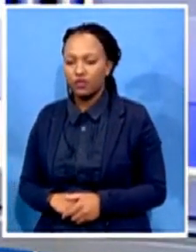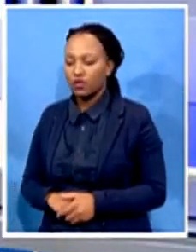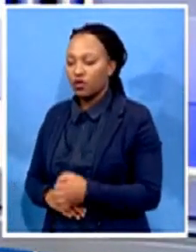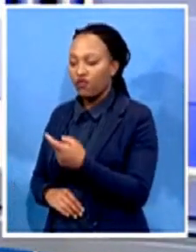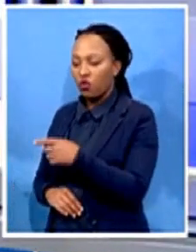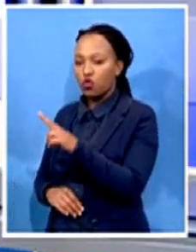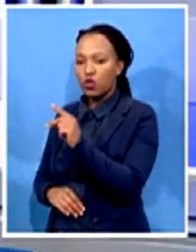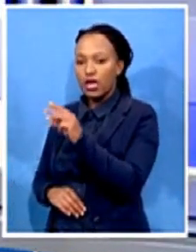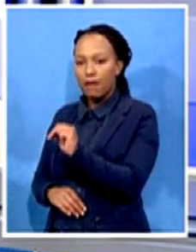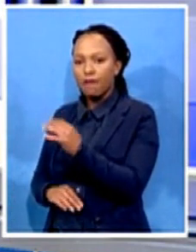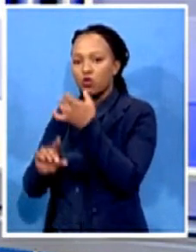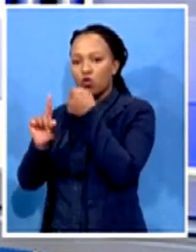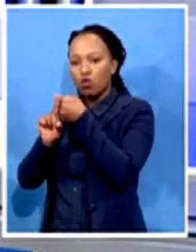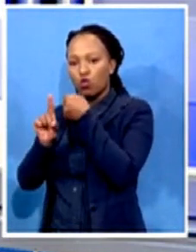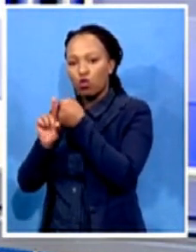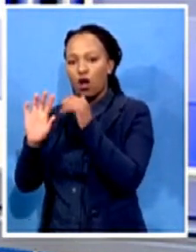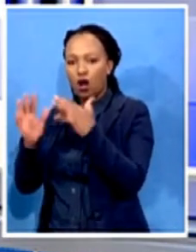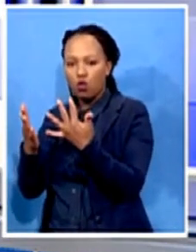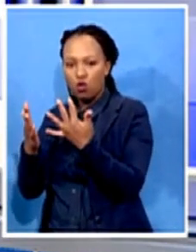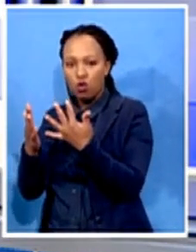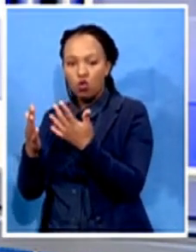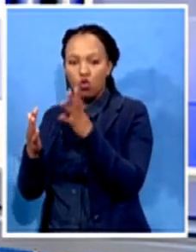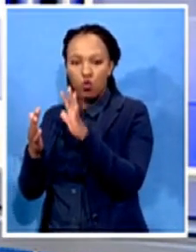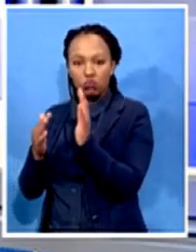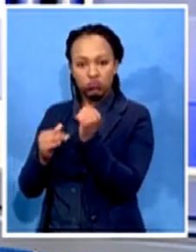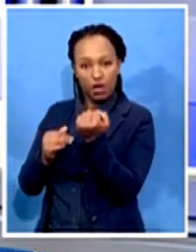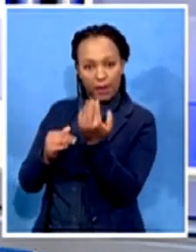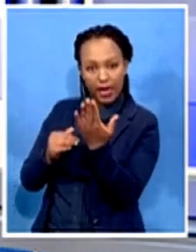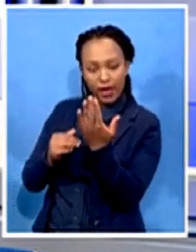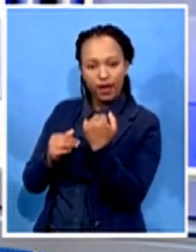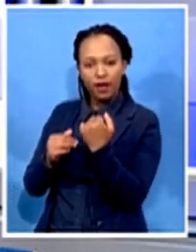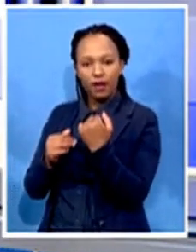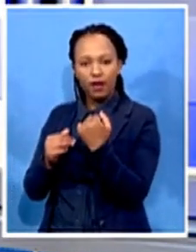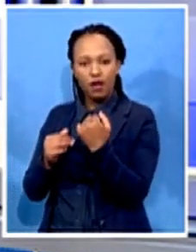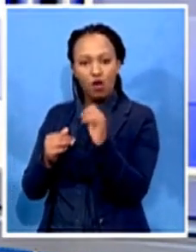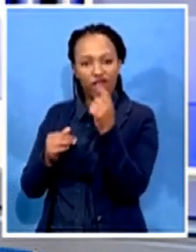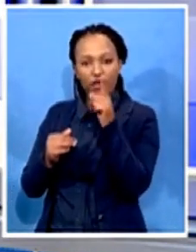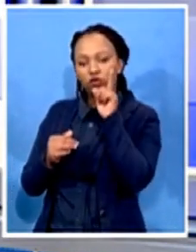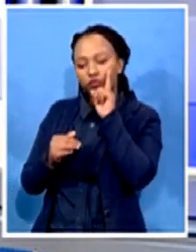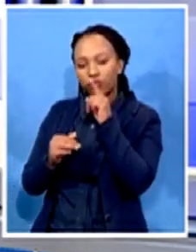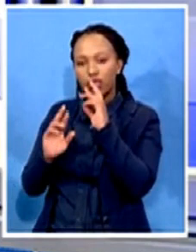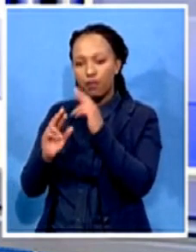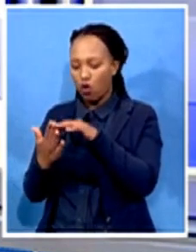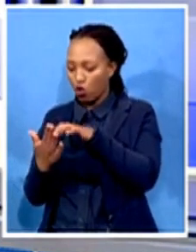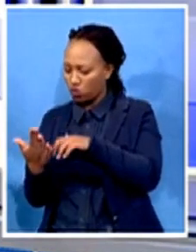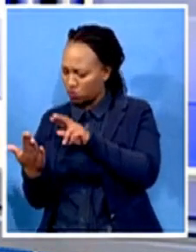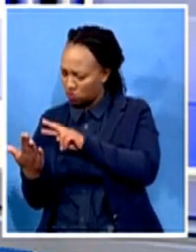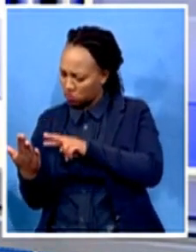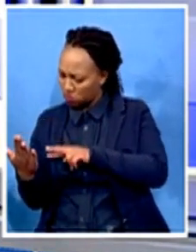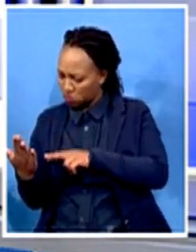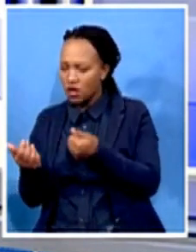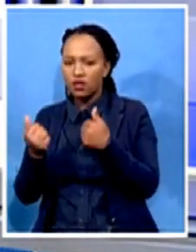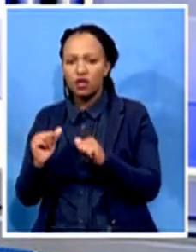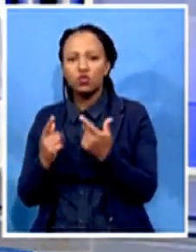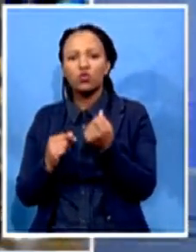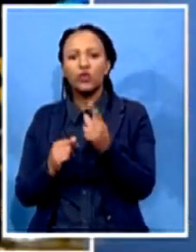you be appealing to get, first of all, to look at that report and then figure out your next step?